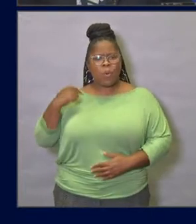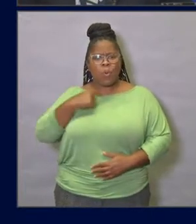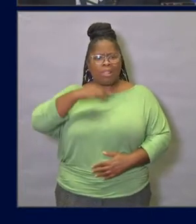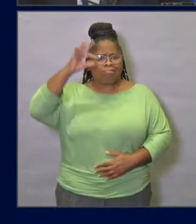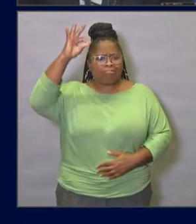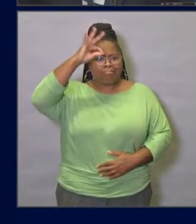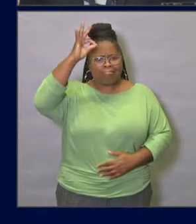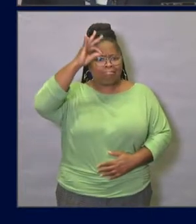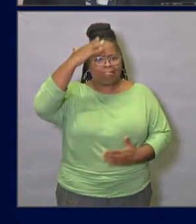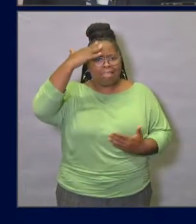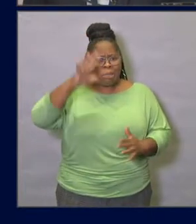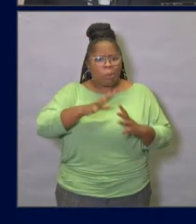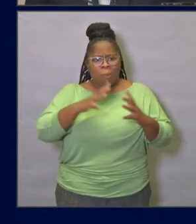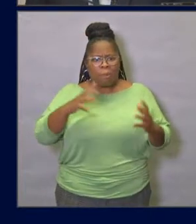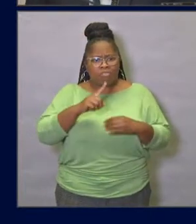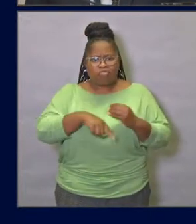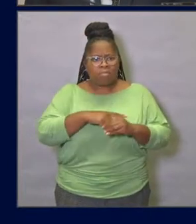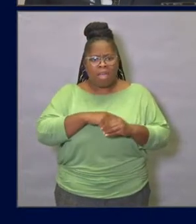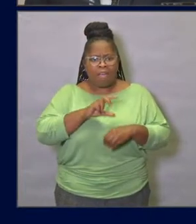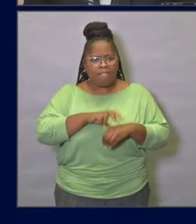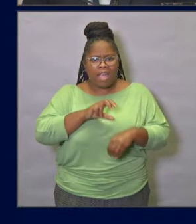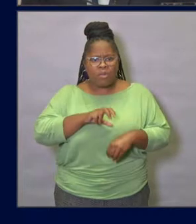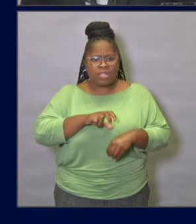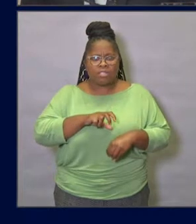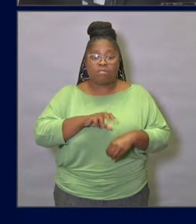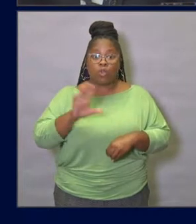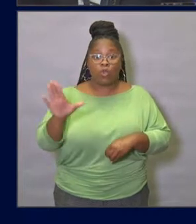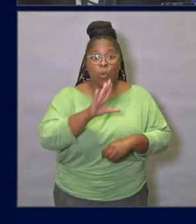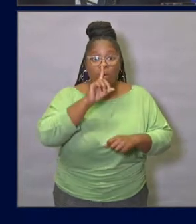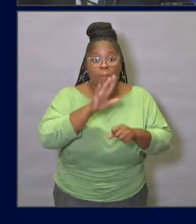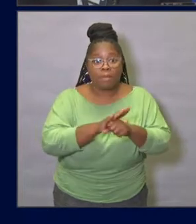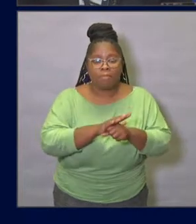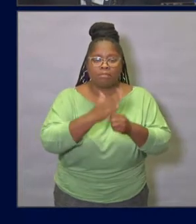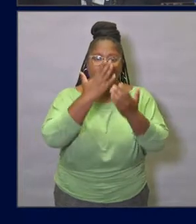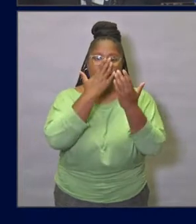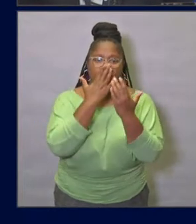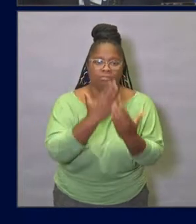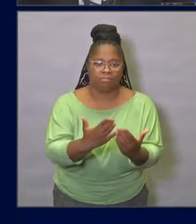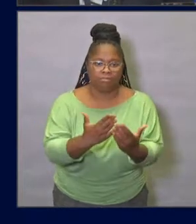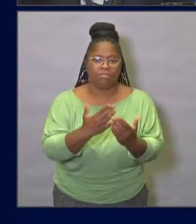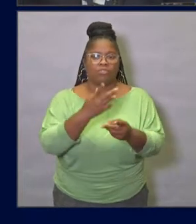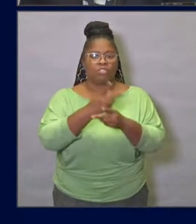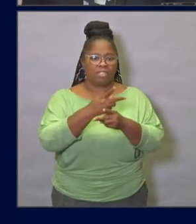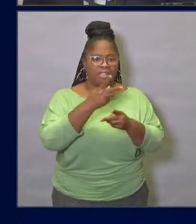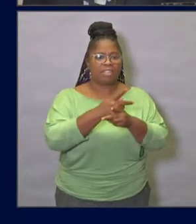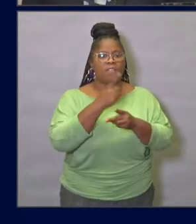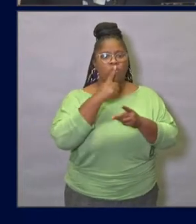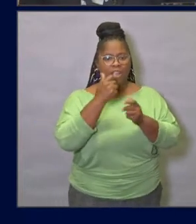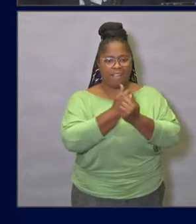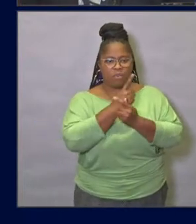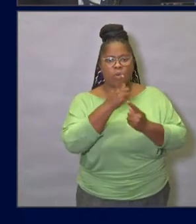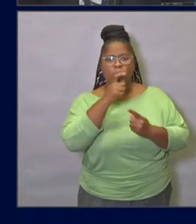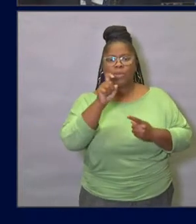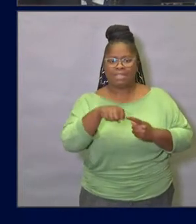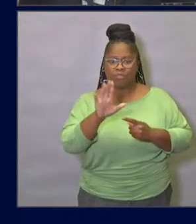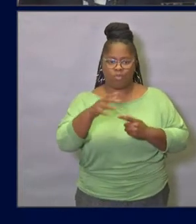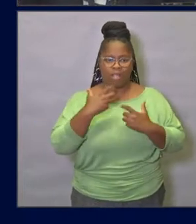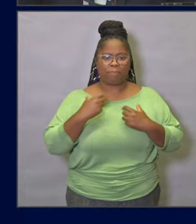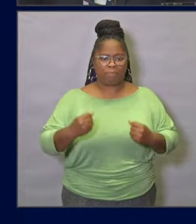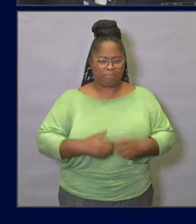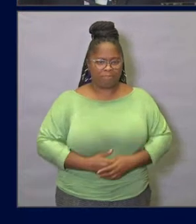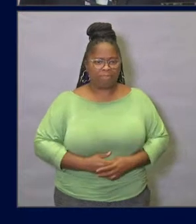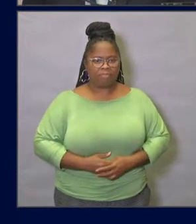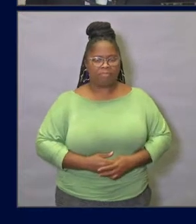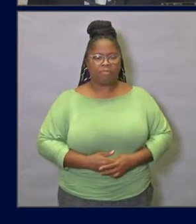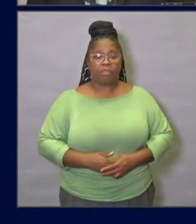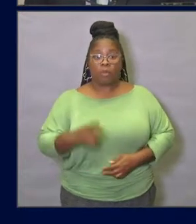this virus. We deeply appreciate your commitment, and we thank you for caring for everyone that needs your help. And to